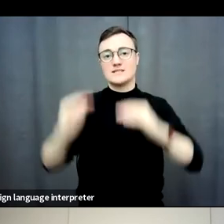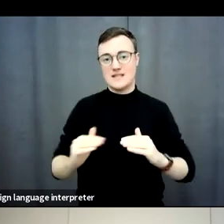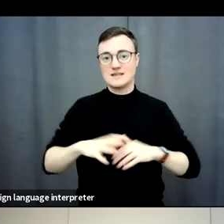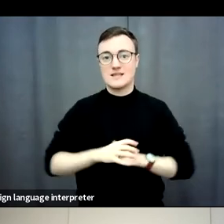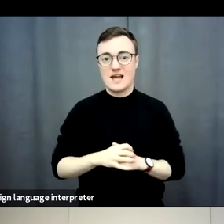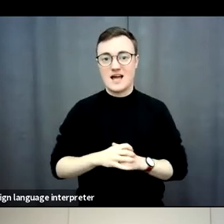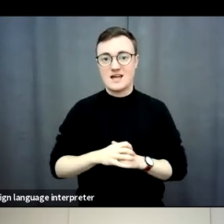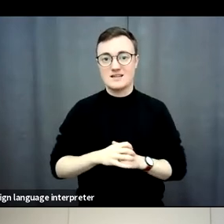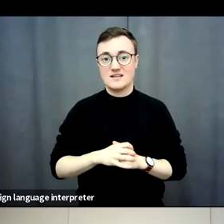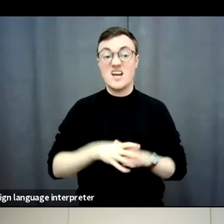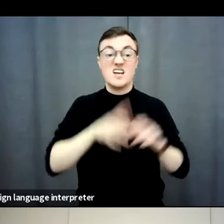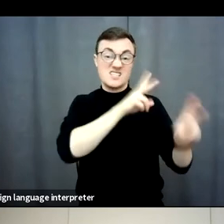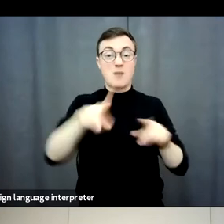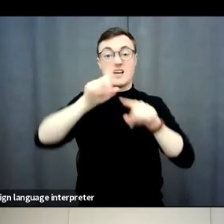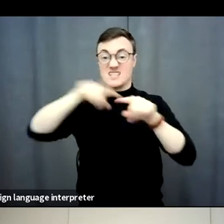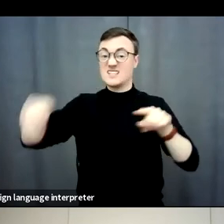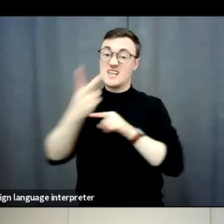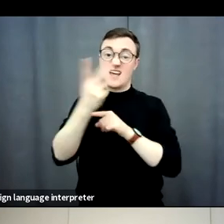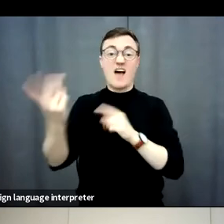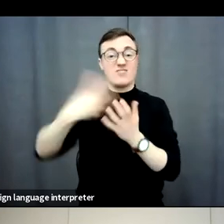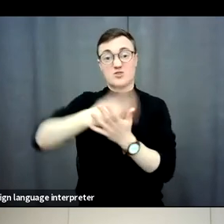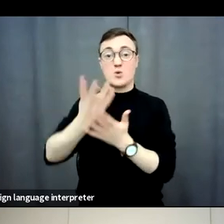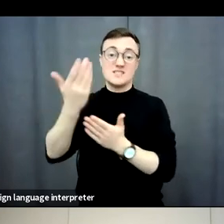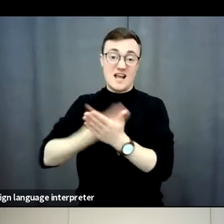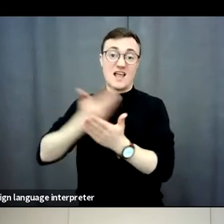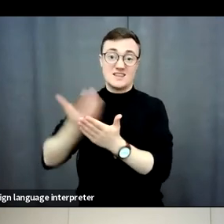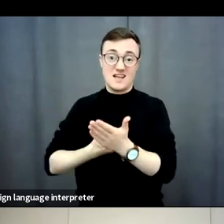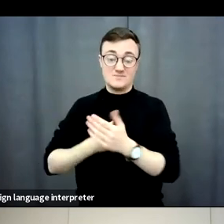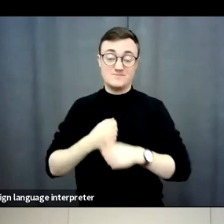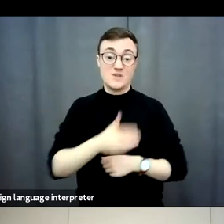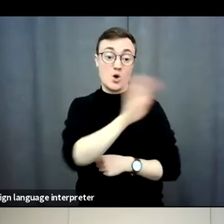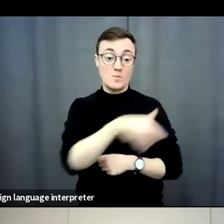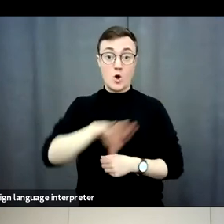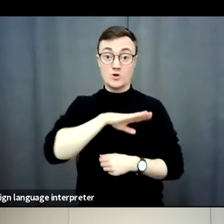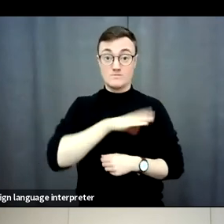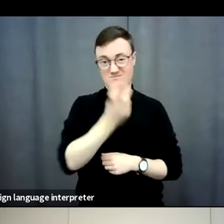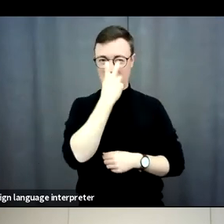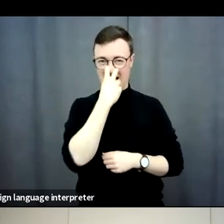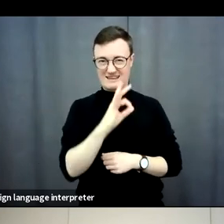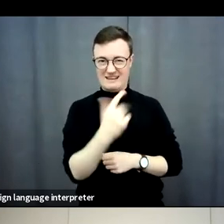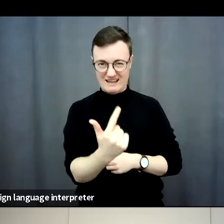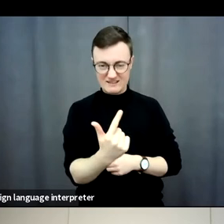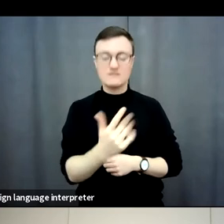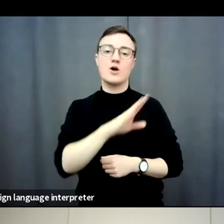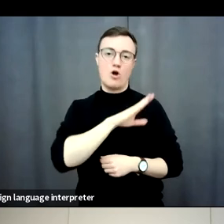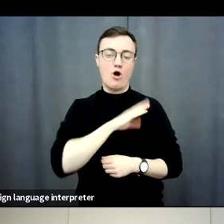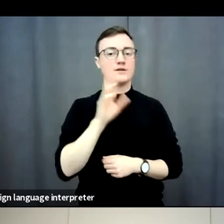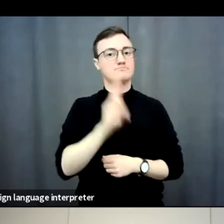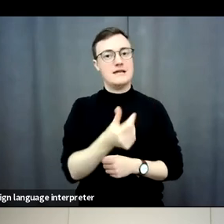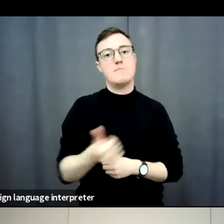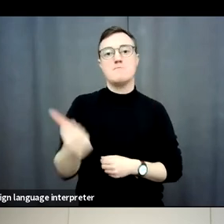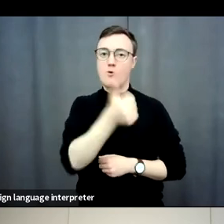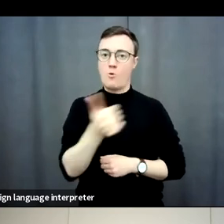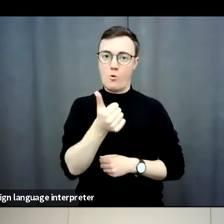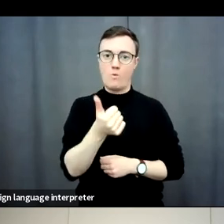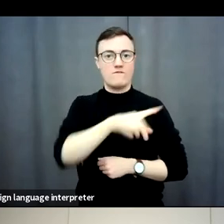Children with blindness have complex needs of support As this is a very small group,